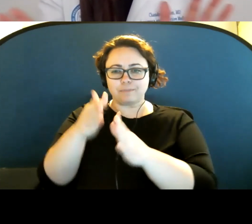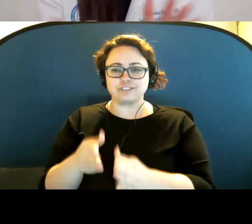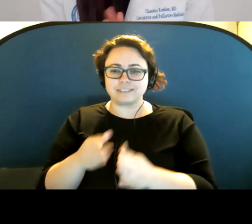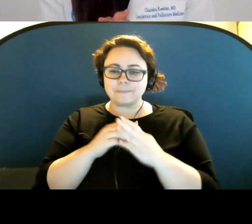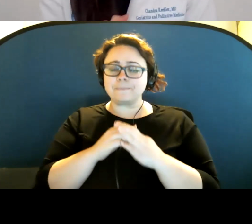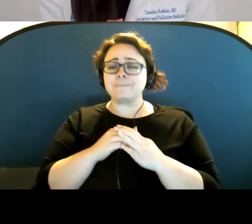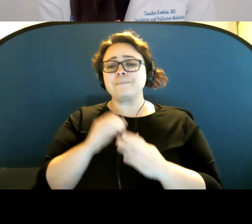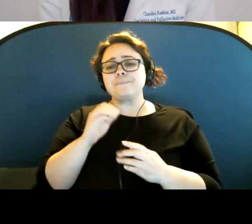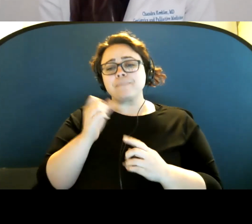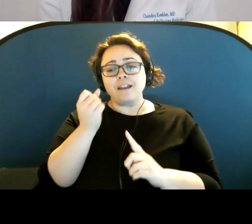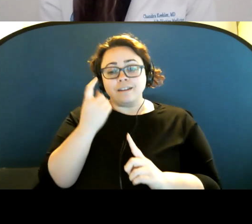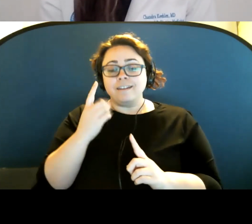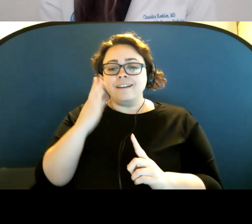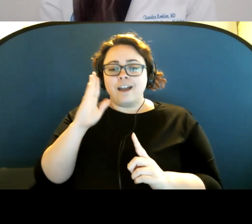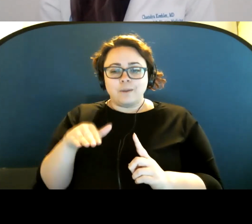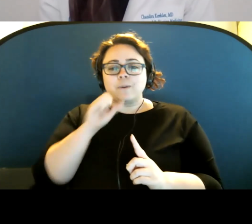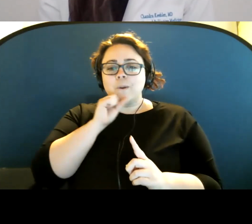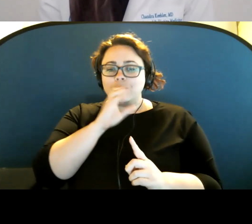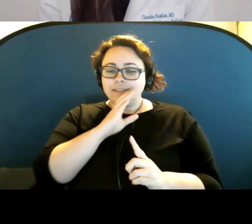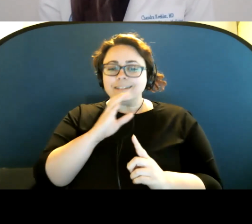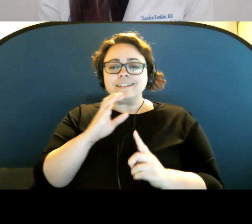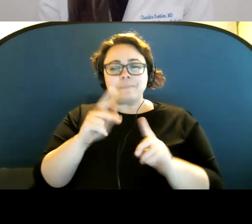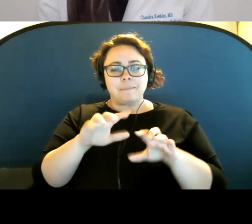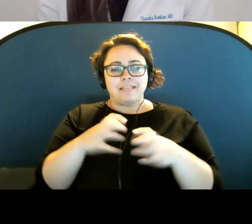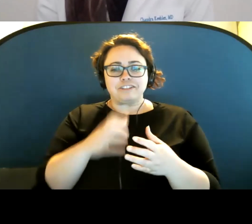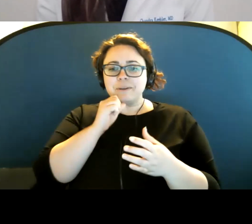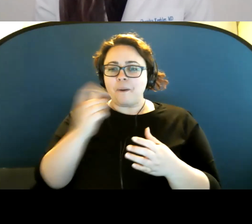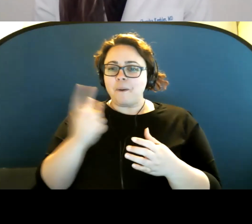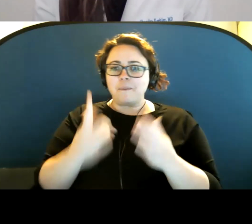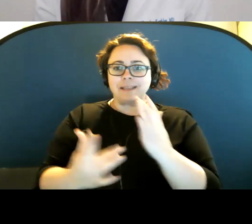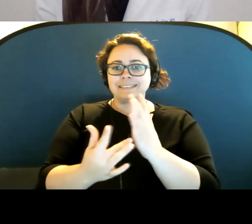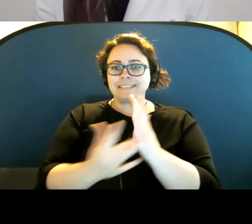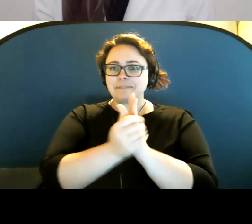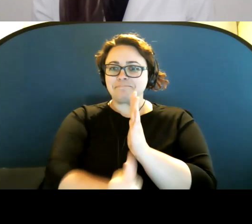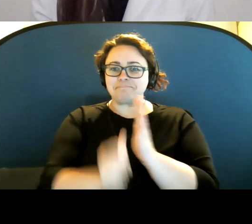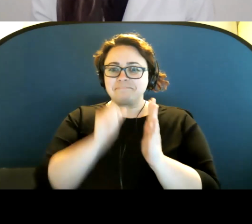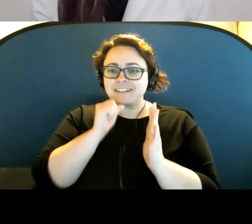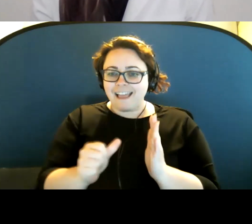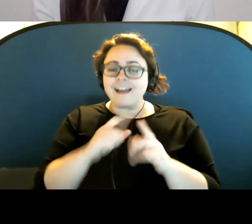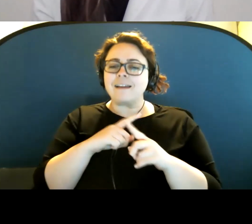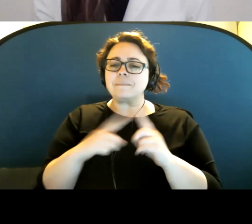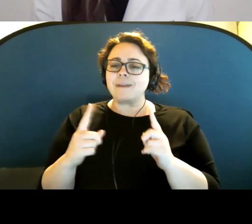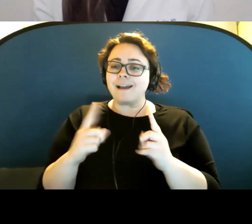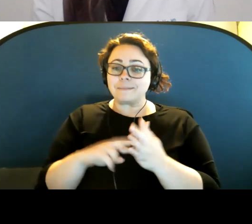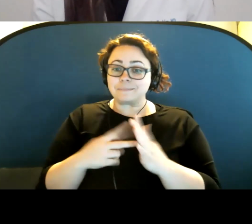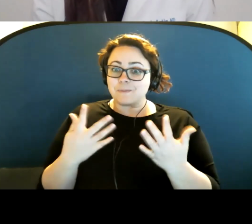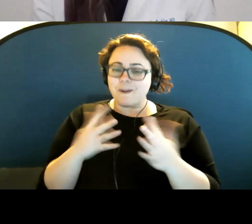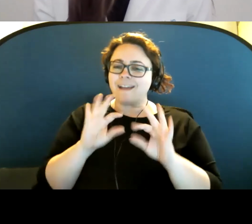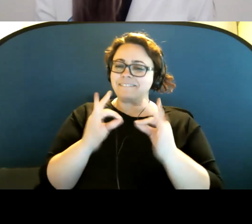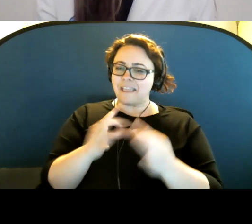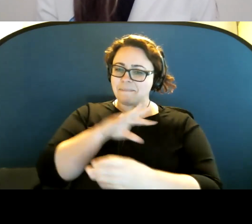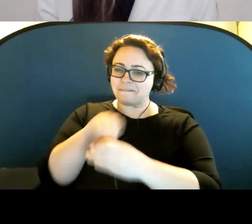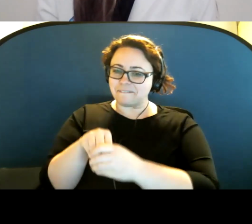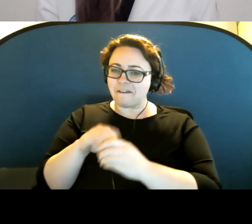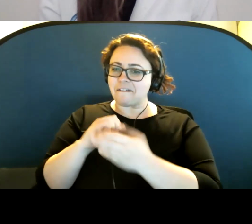elder population is not always up to date with technology, but this is a great opportunity for the family to get involved. A lot of